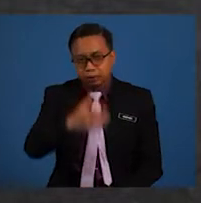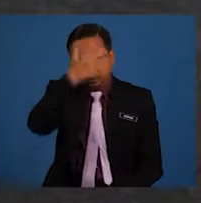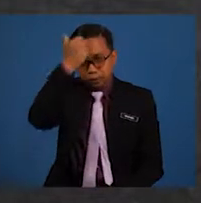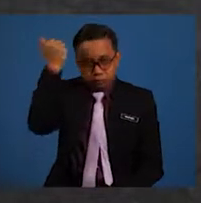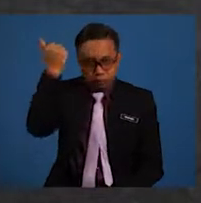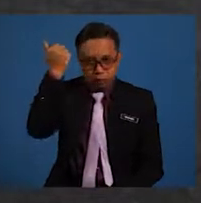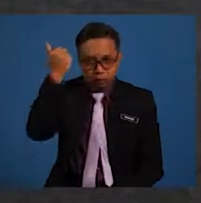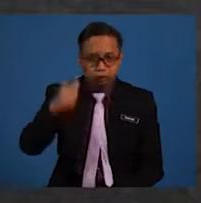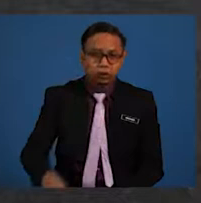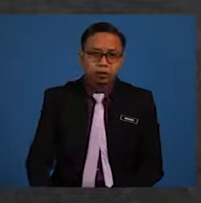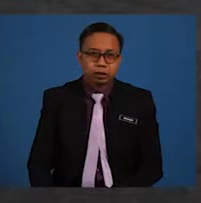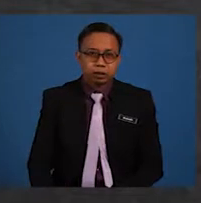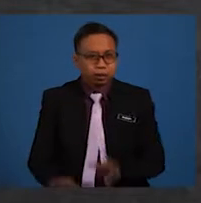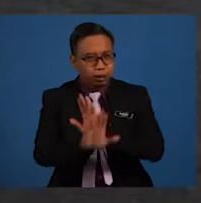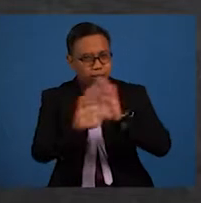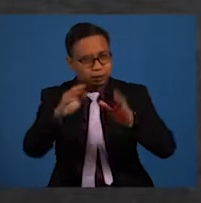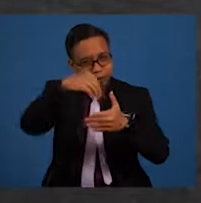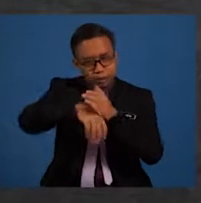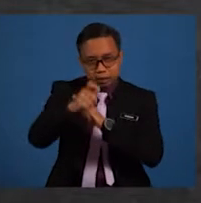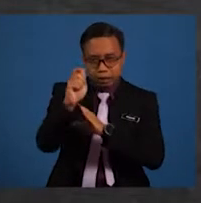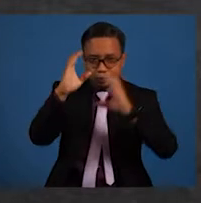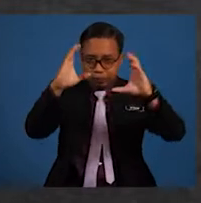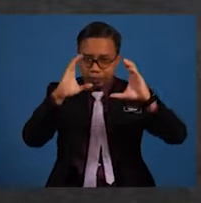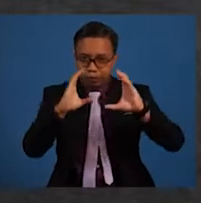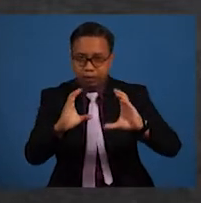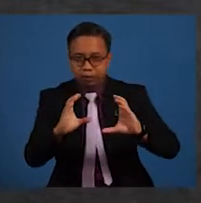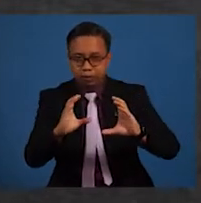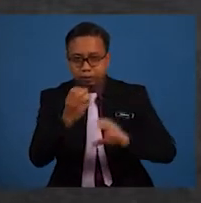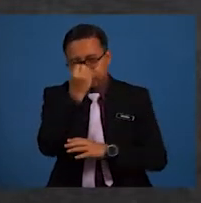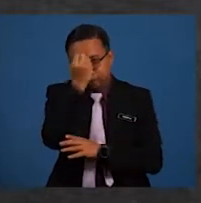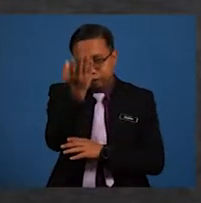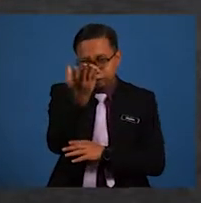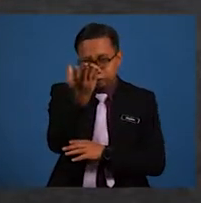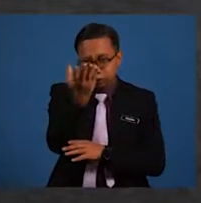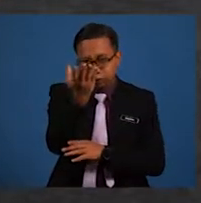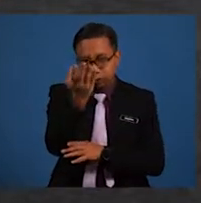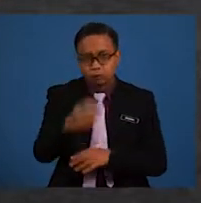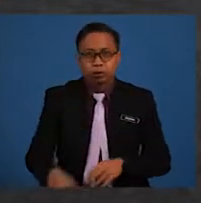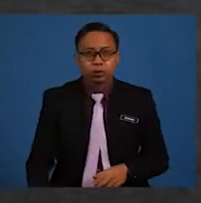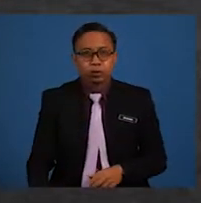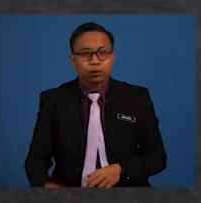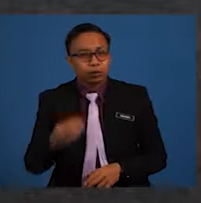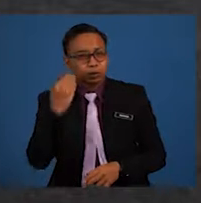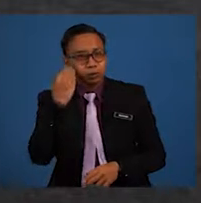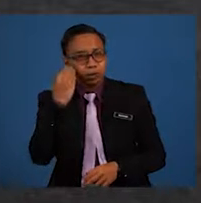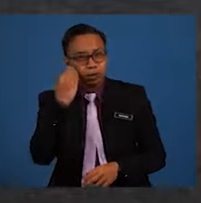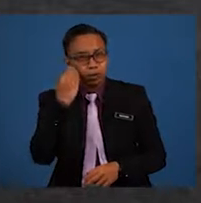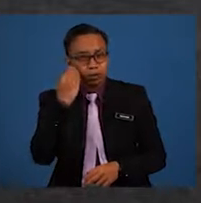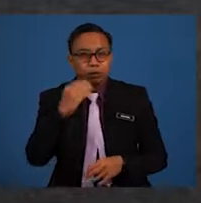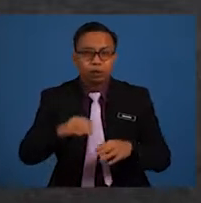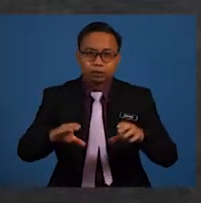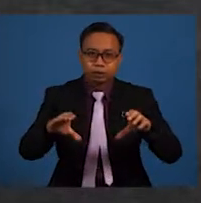Because nothing in the paragraph tells you of fair complexion.